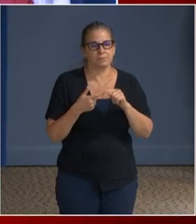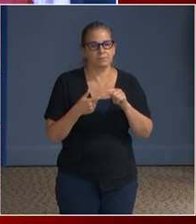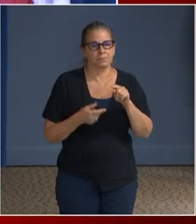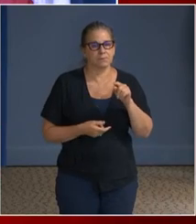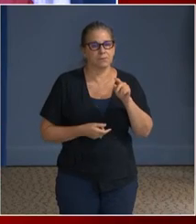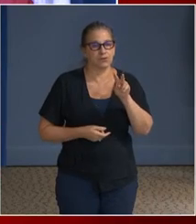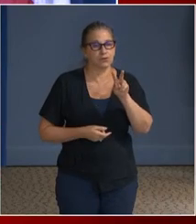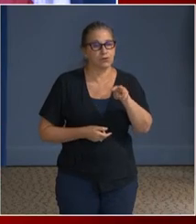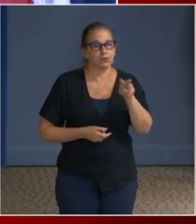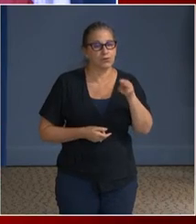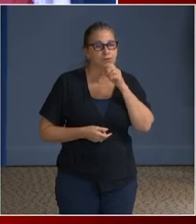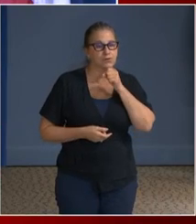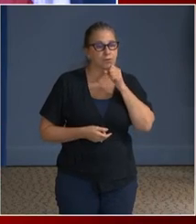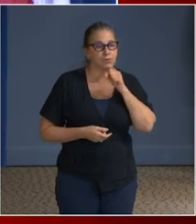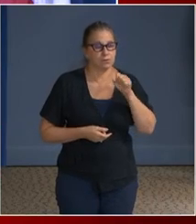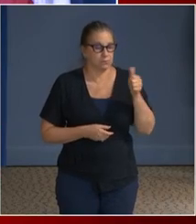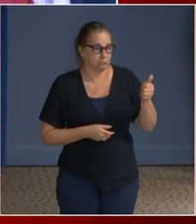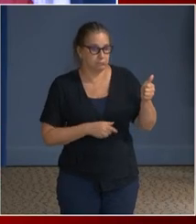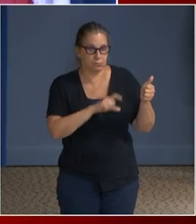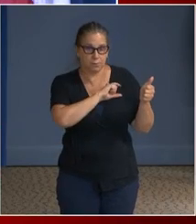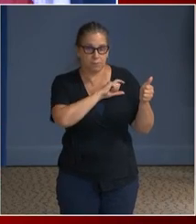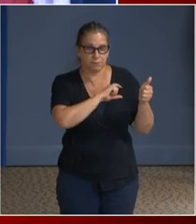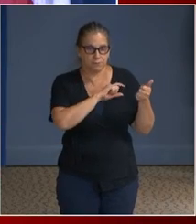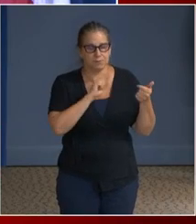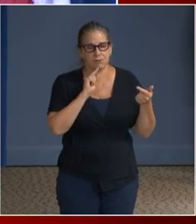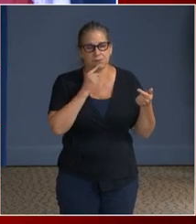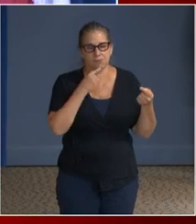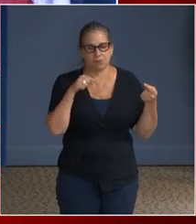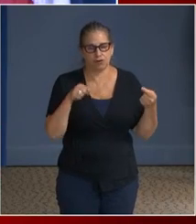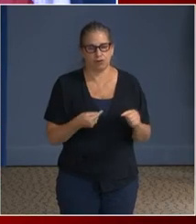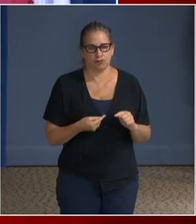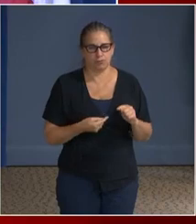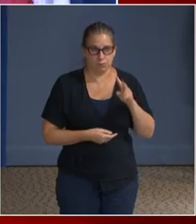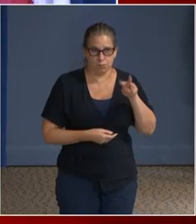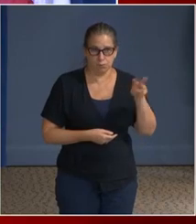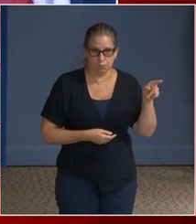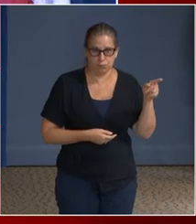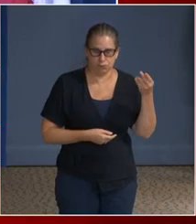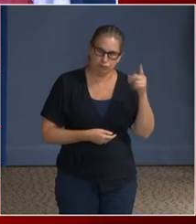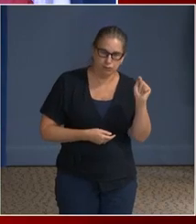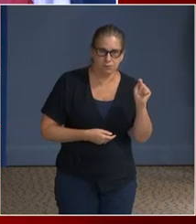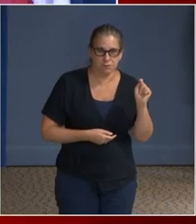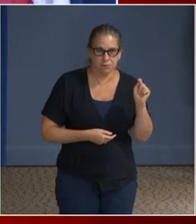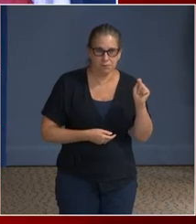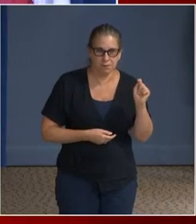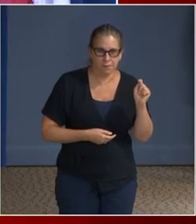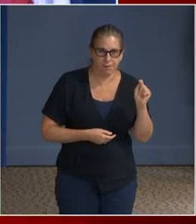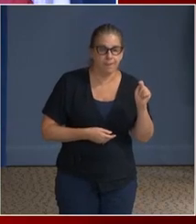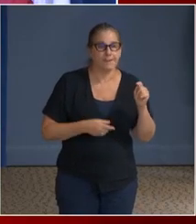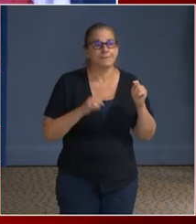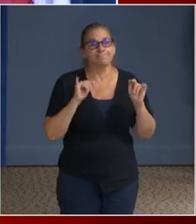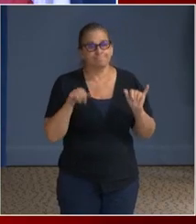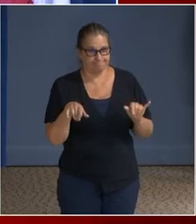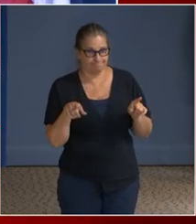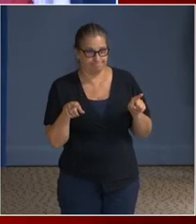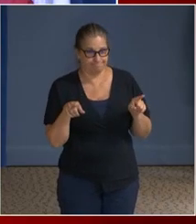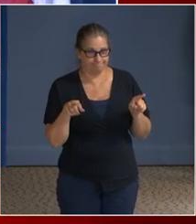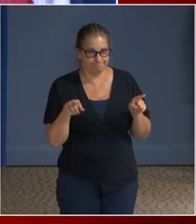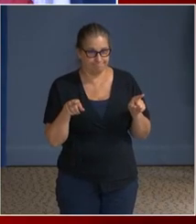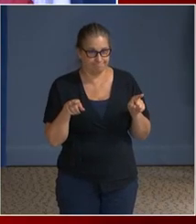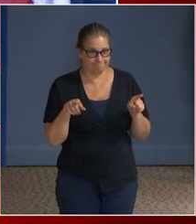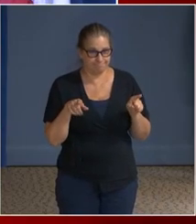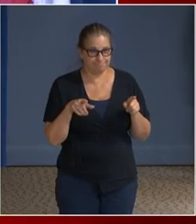was seriously injured. On top of that enormous tragedy,